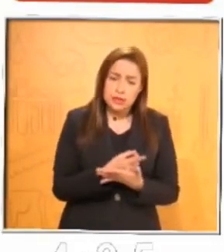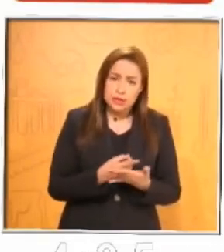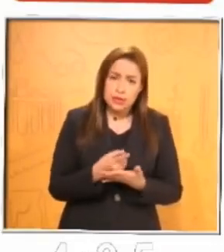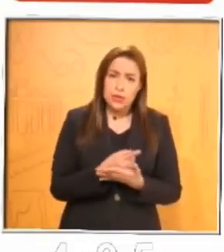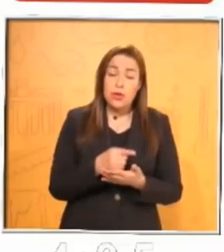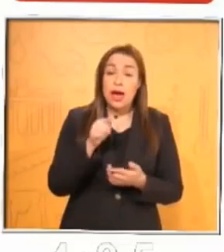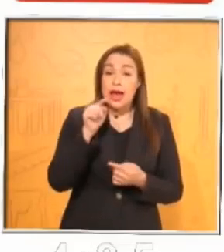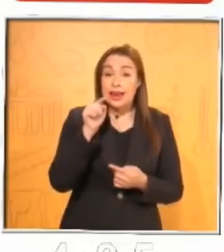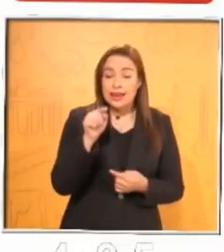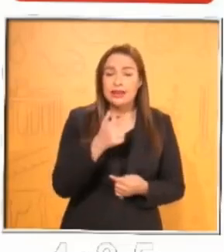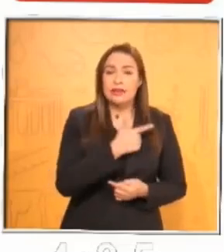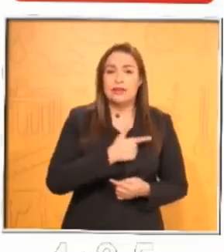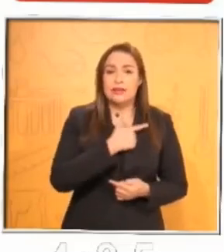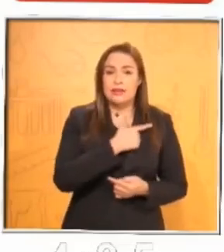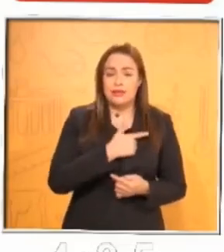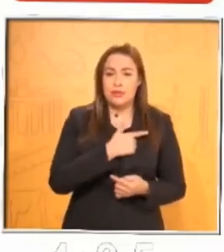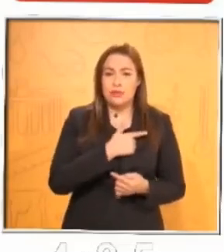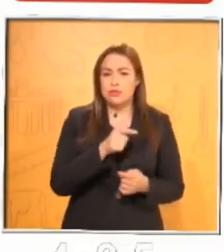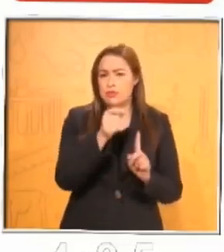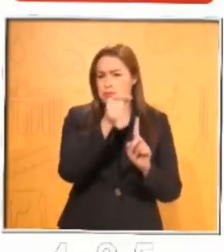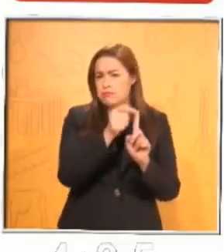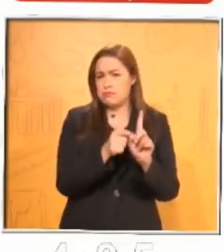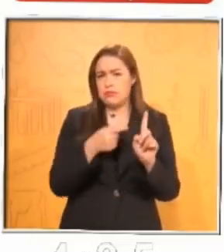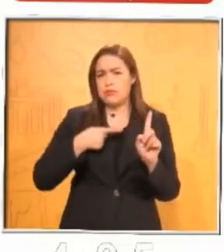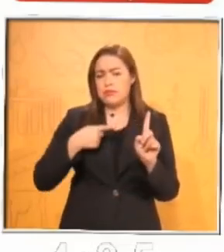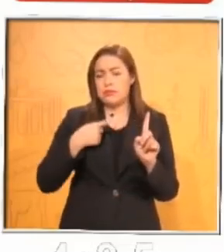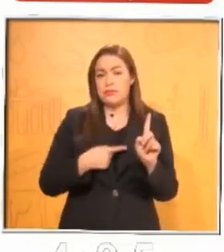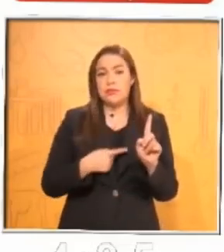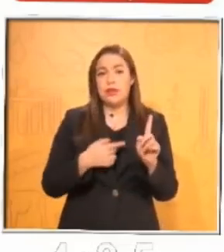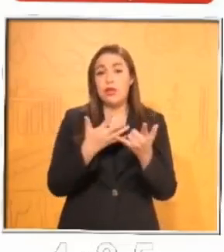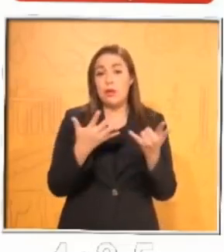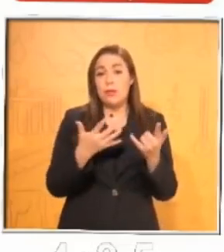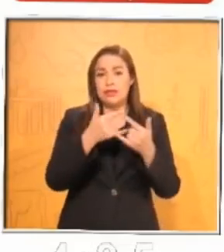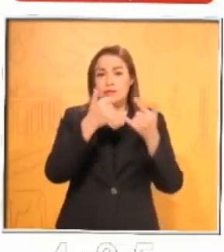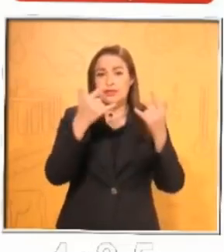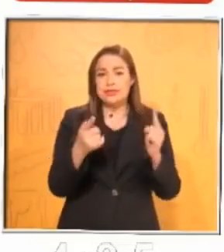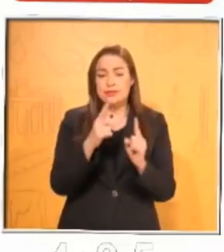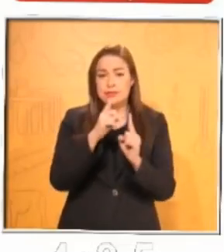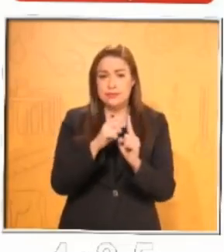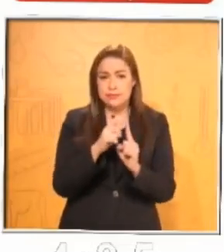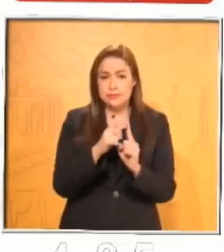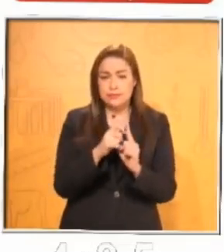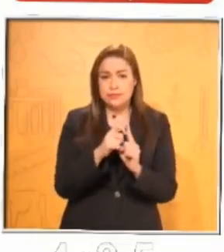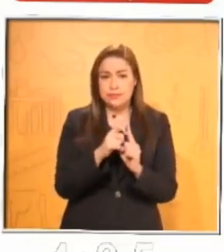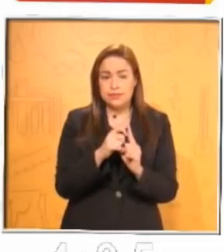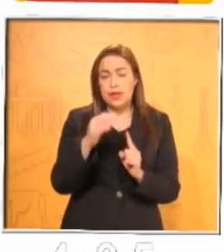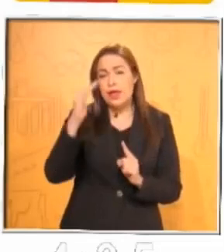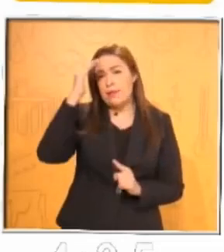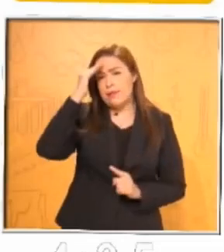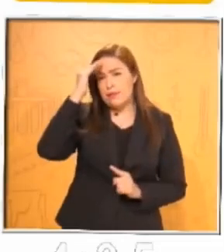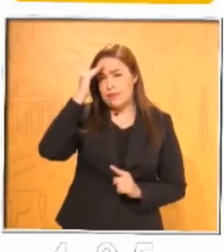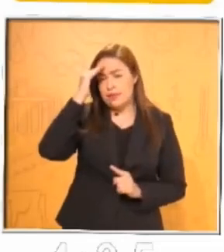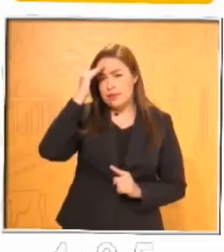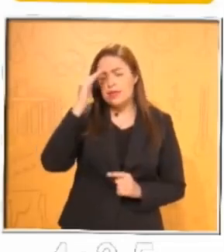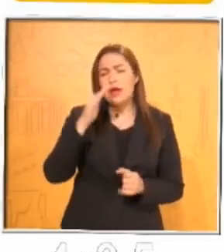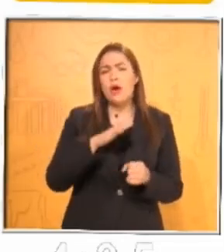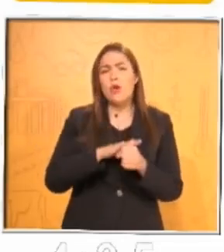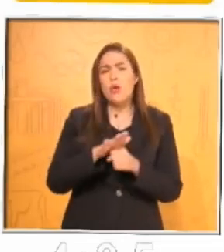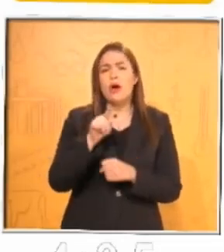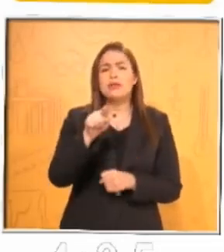comic strip character. Think about all the comic strips that you have read and think about who is your